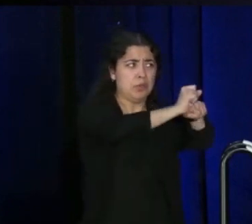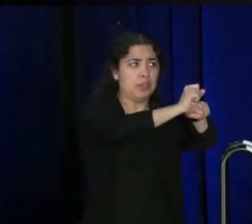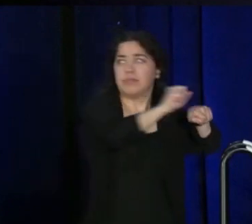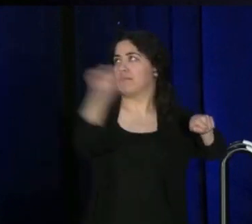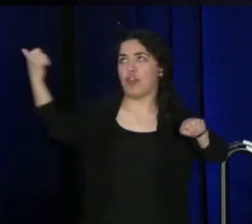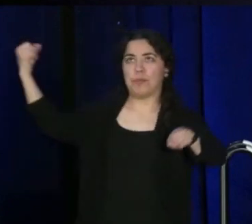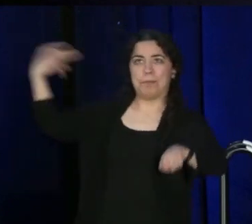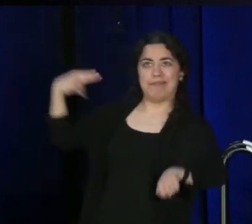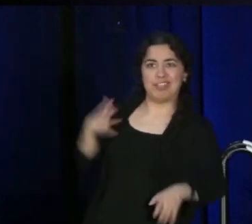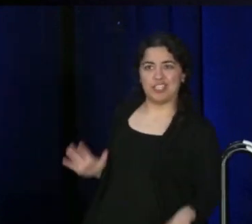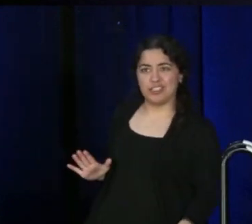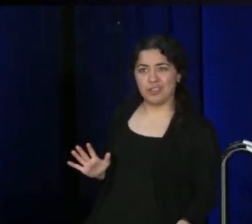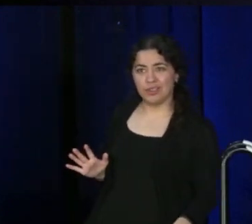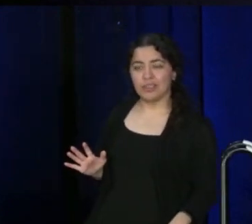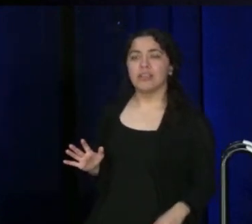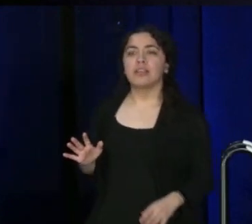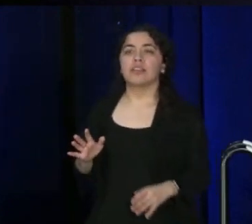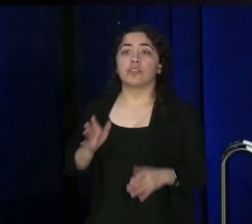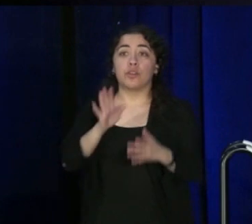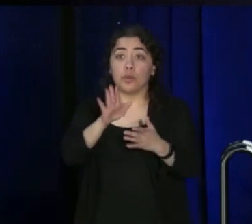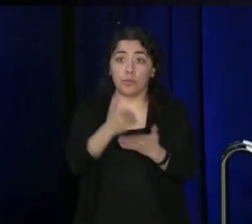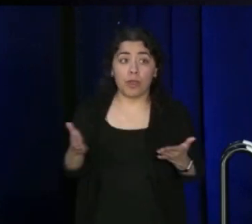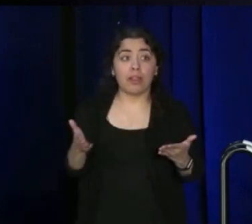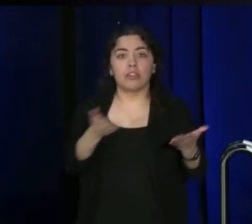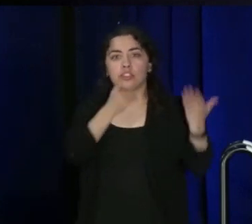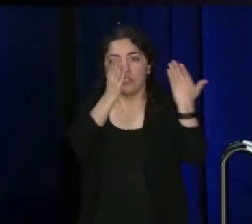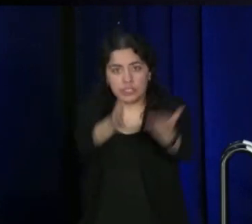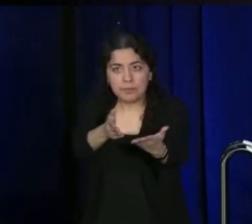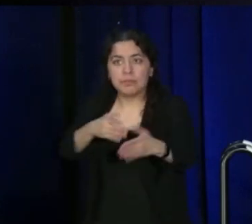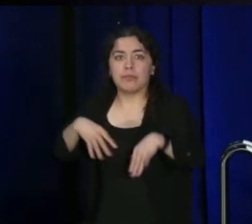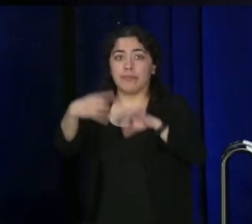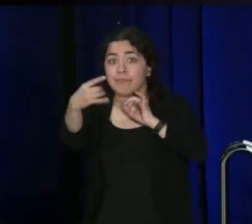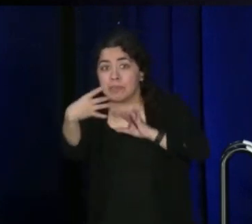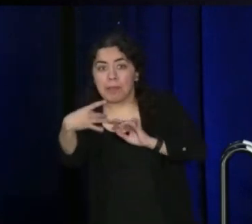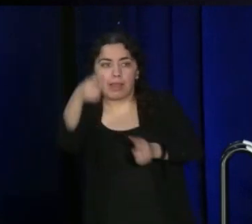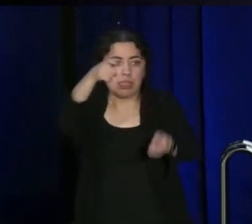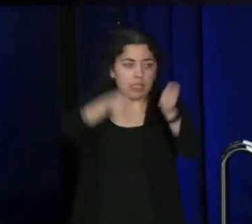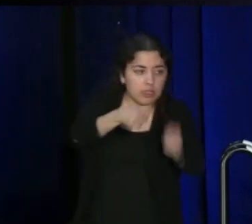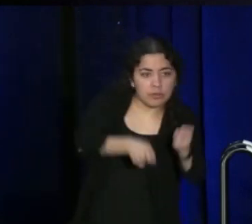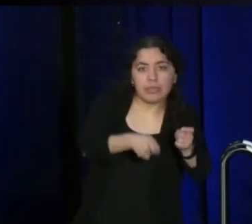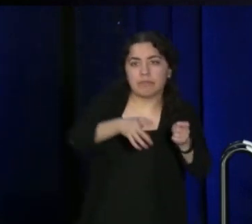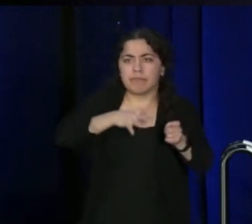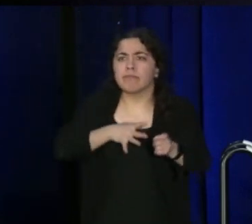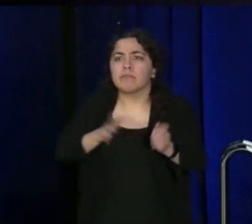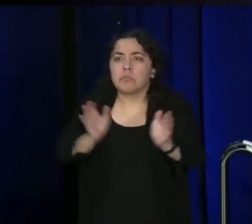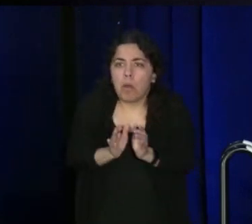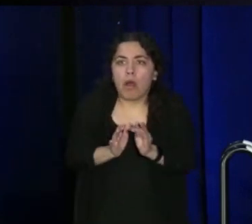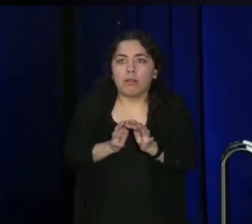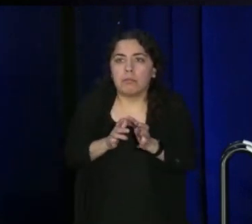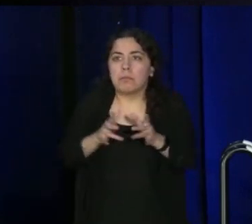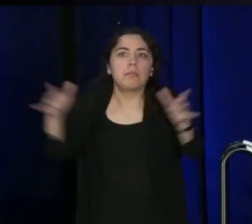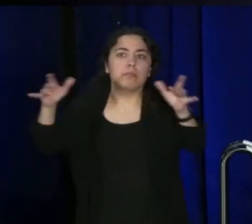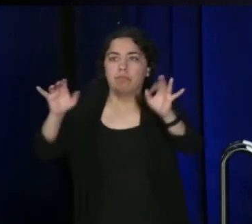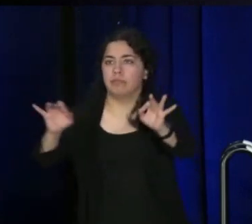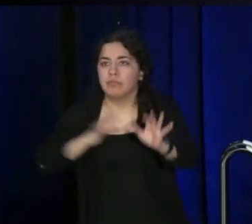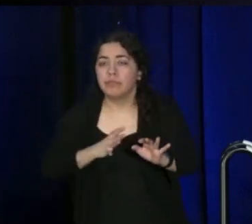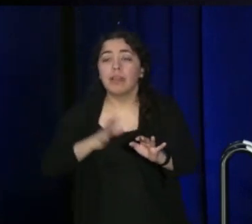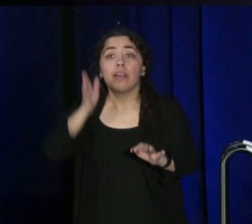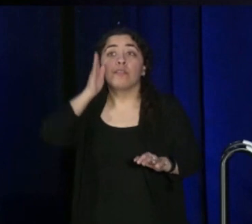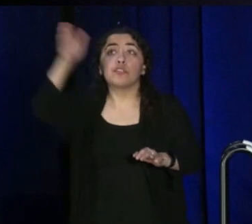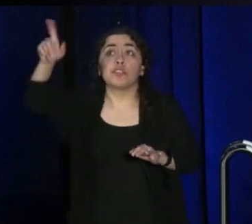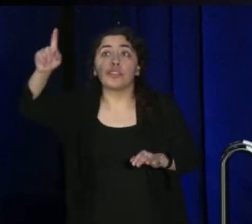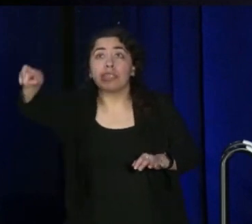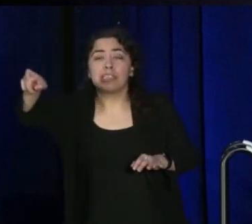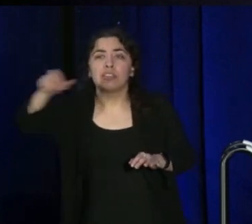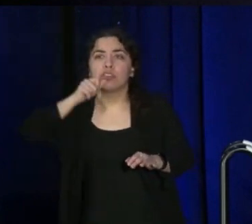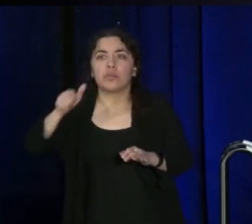product, get feedback, iterate, build small, and focus. 2 is don't overcompensate for future needs. If you don't need it right